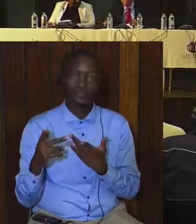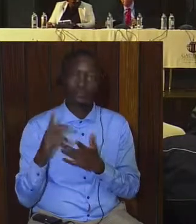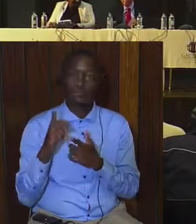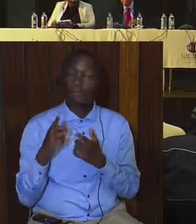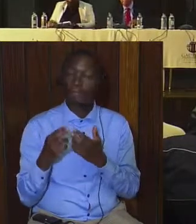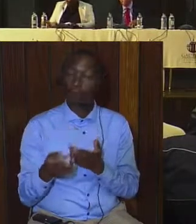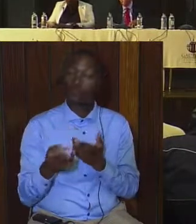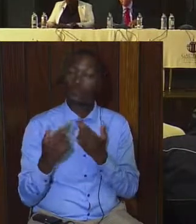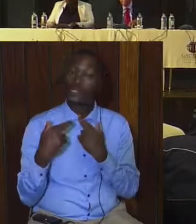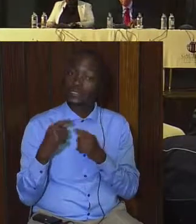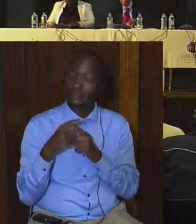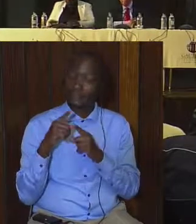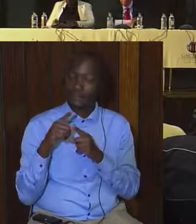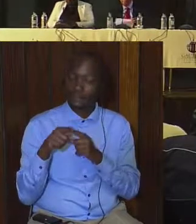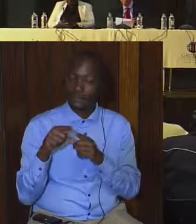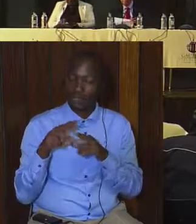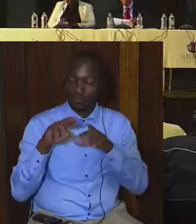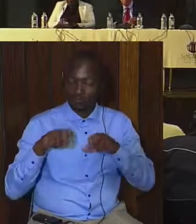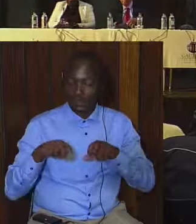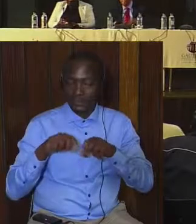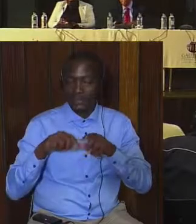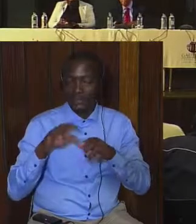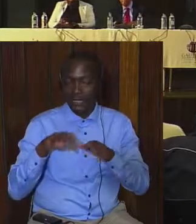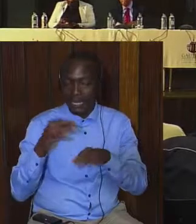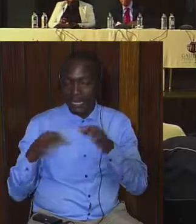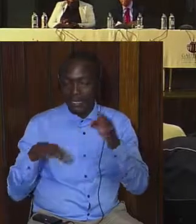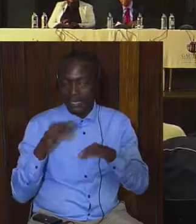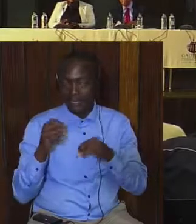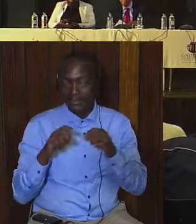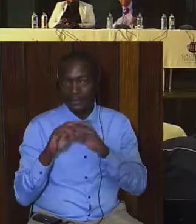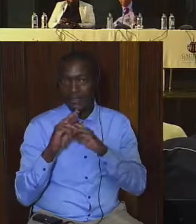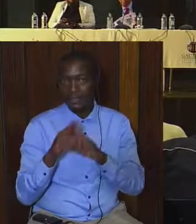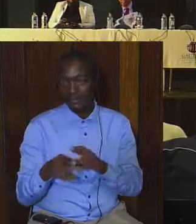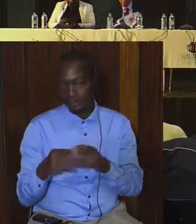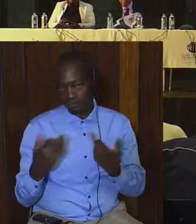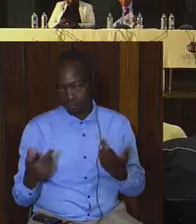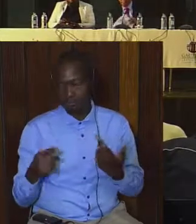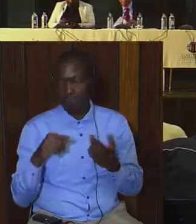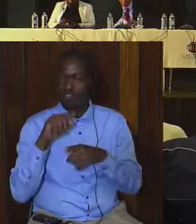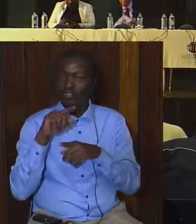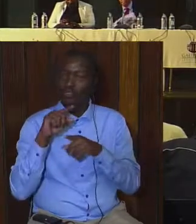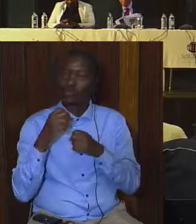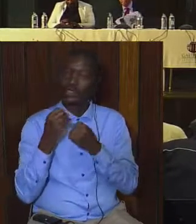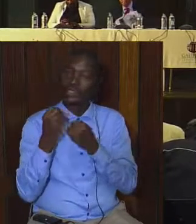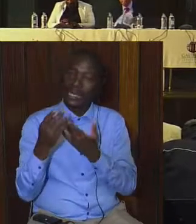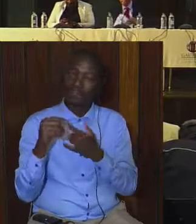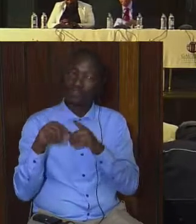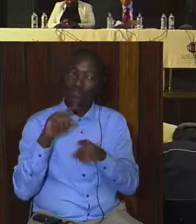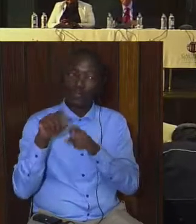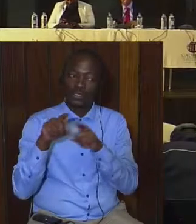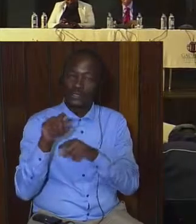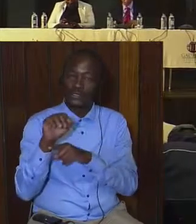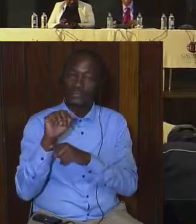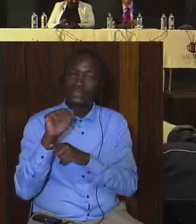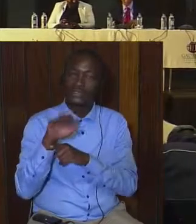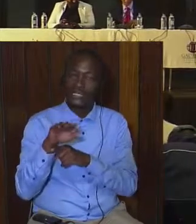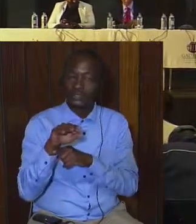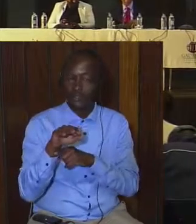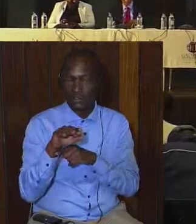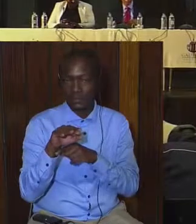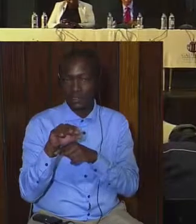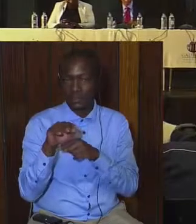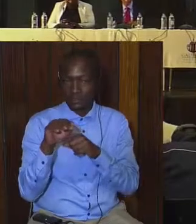We received a research analysis report. We raised questions. It's been sent to